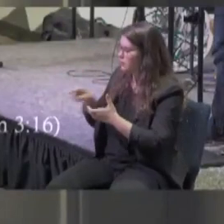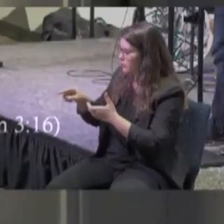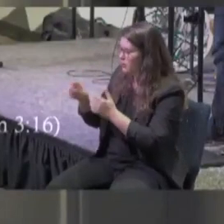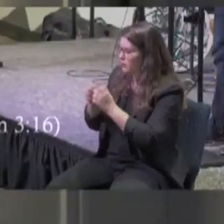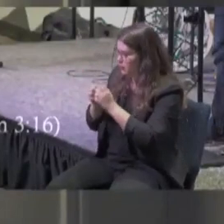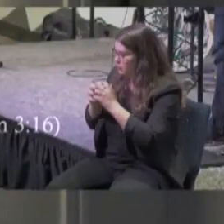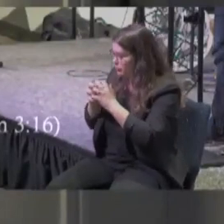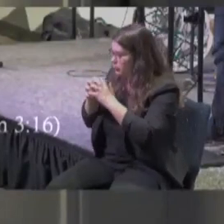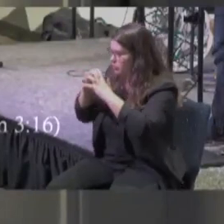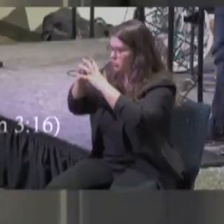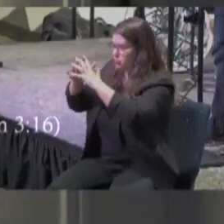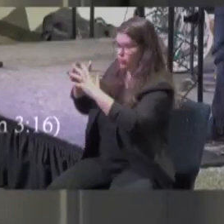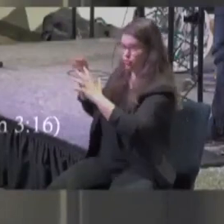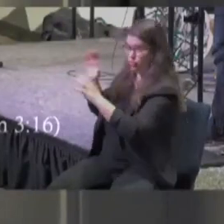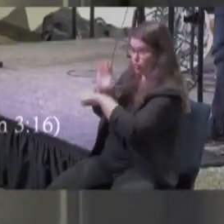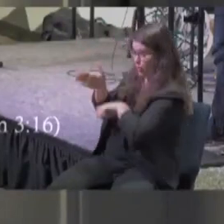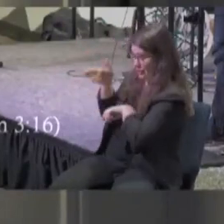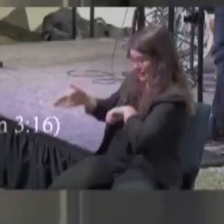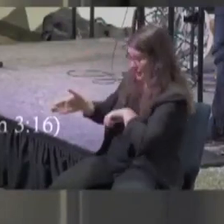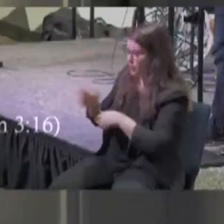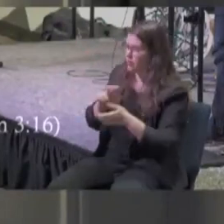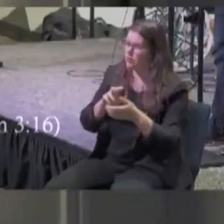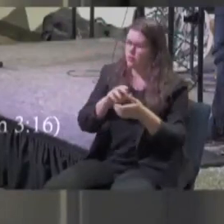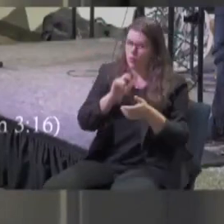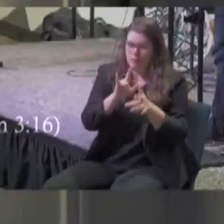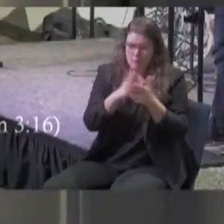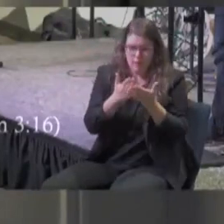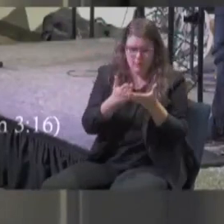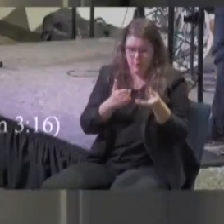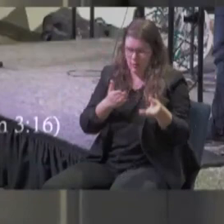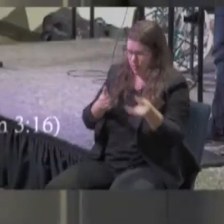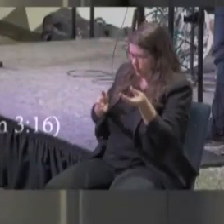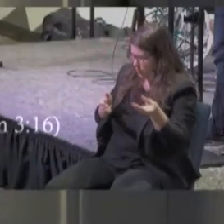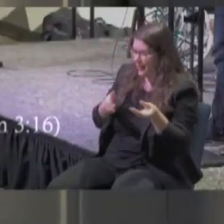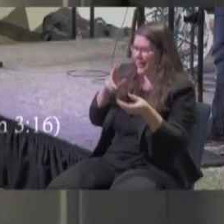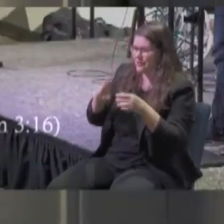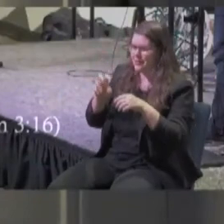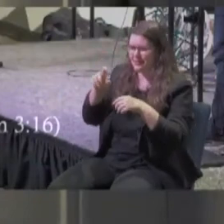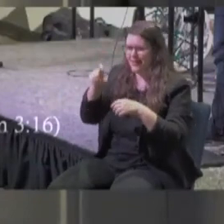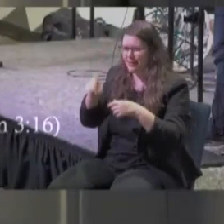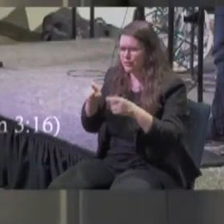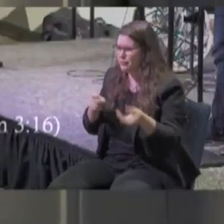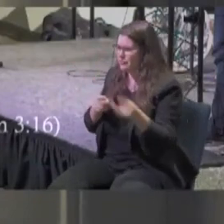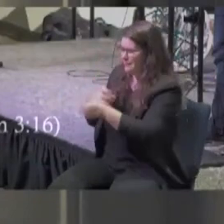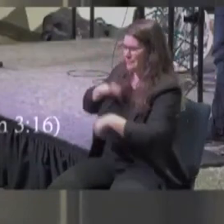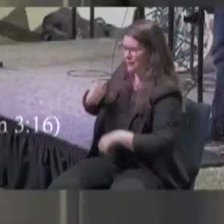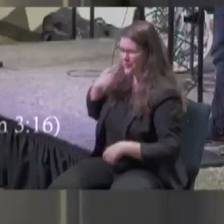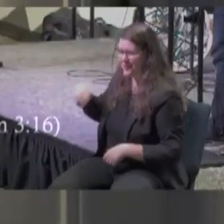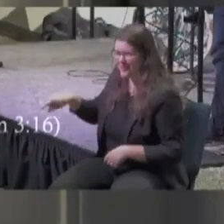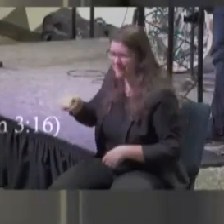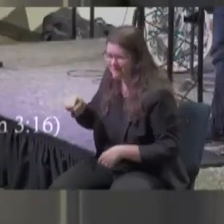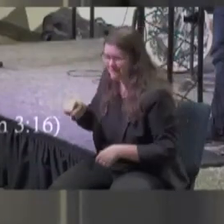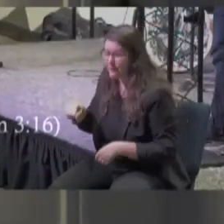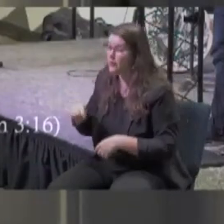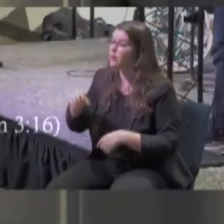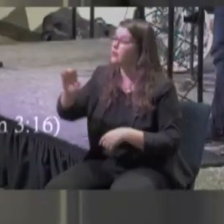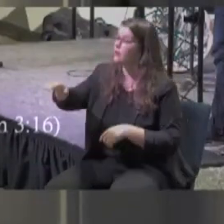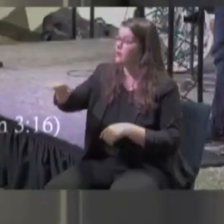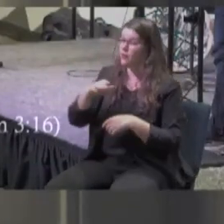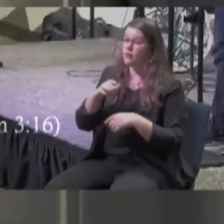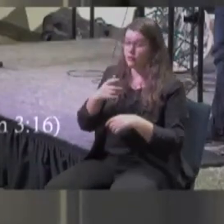now normative for the church. And in other words, because our Bible translations are not typically standalone